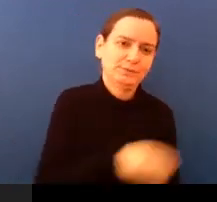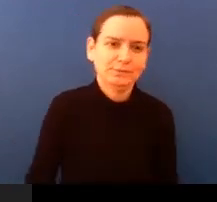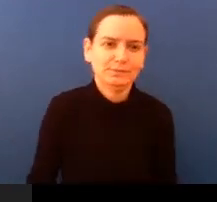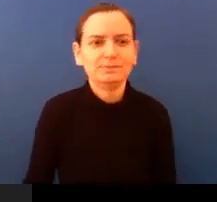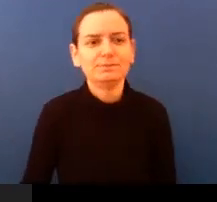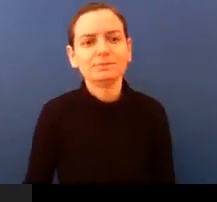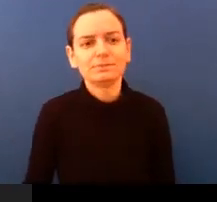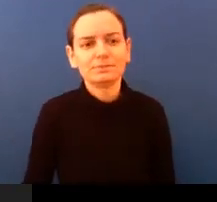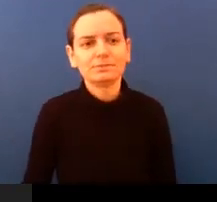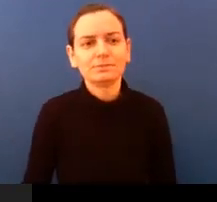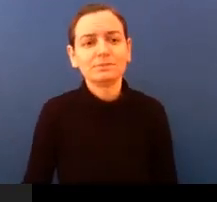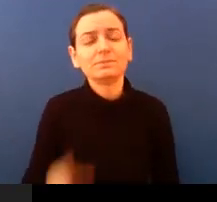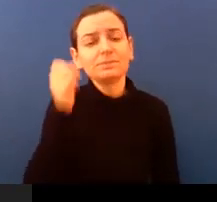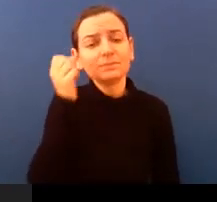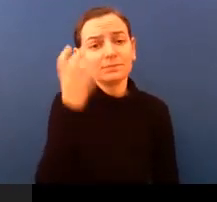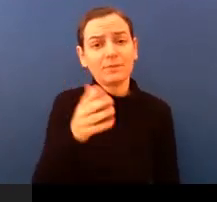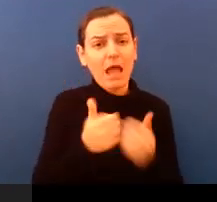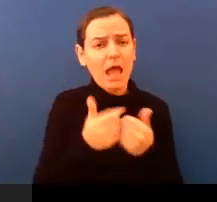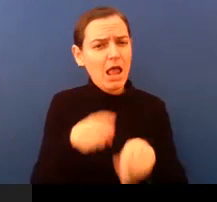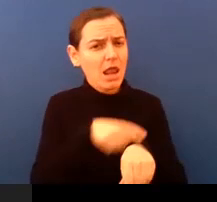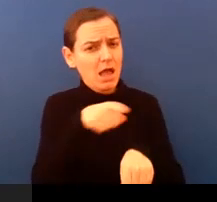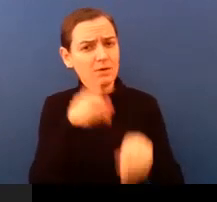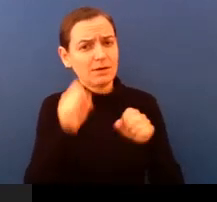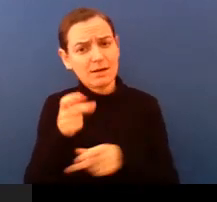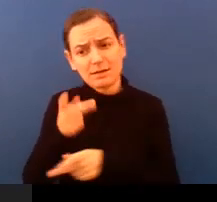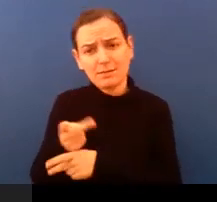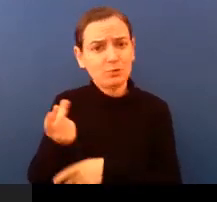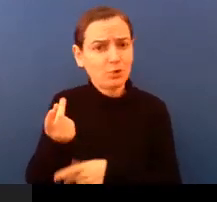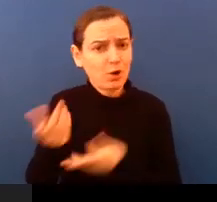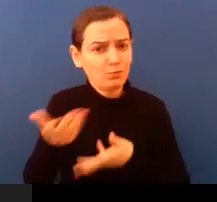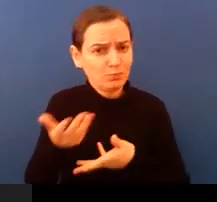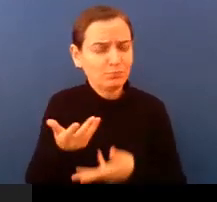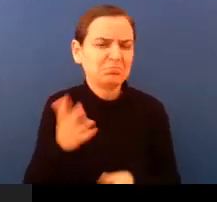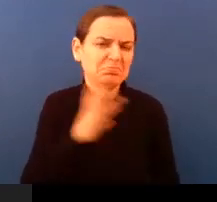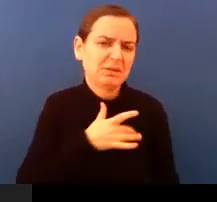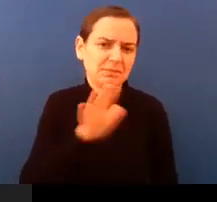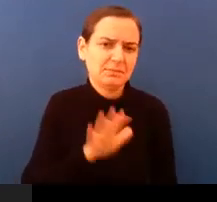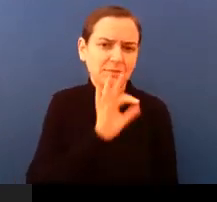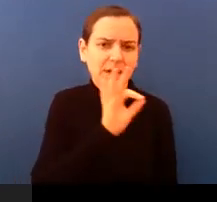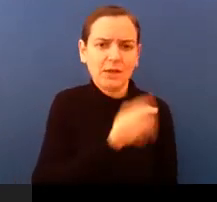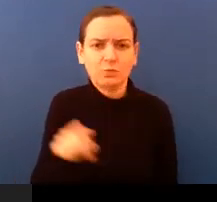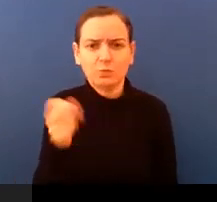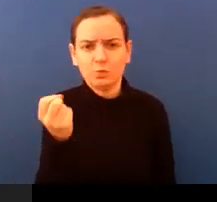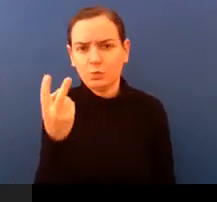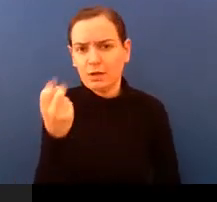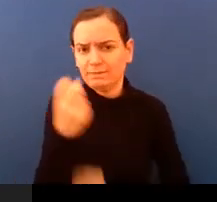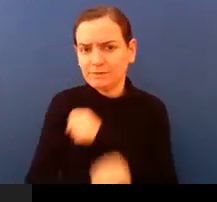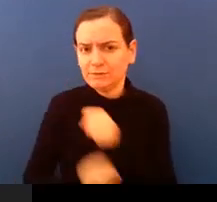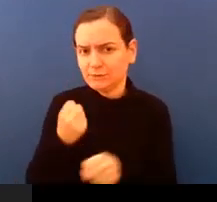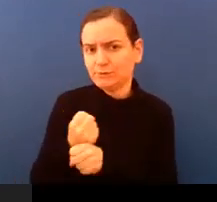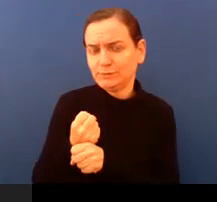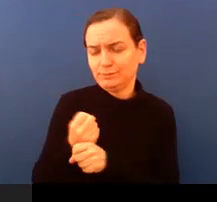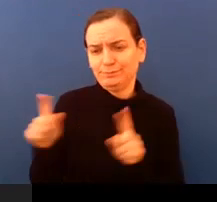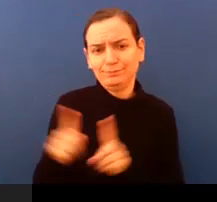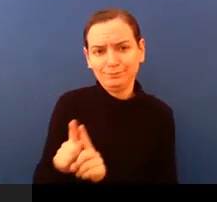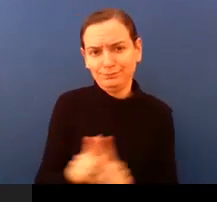that had to be retired at 4 years. We've had guide dogs that have worked past 12 years, but